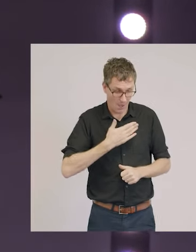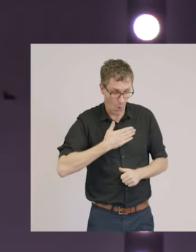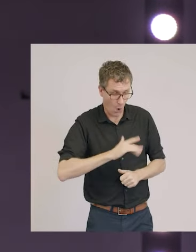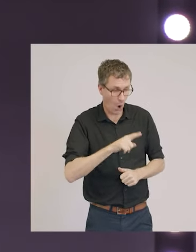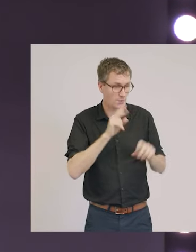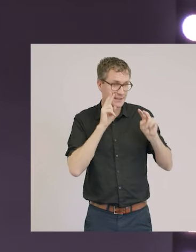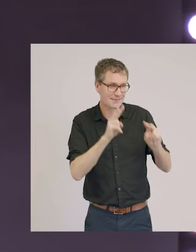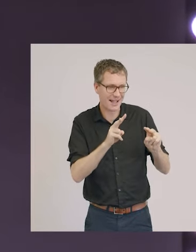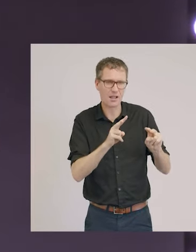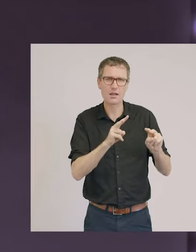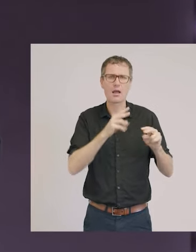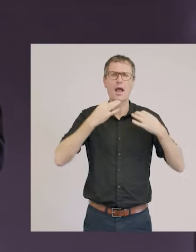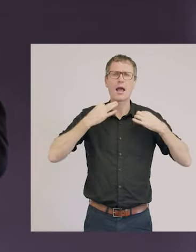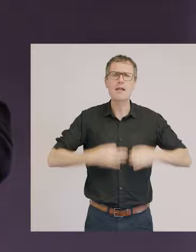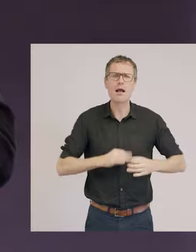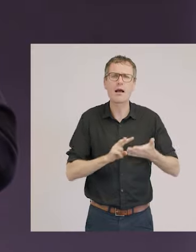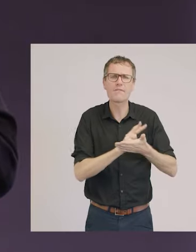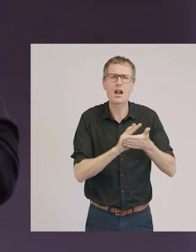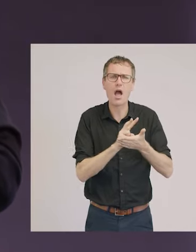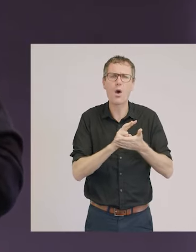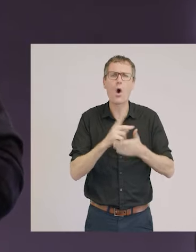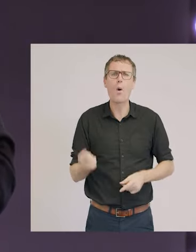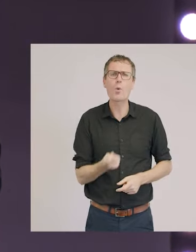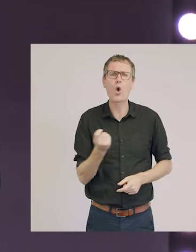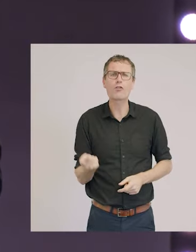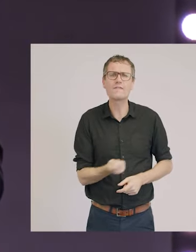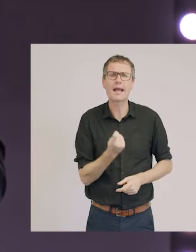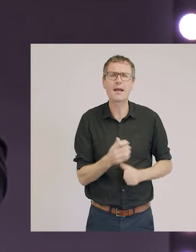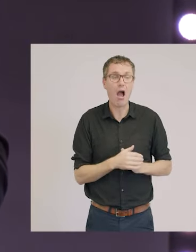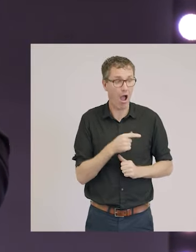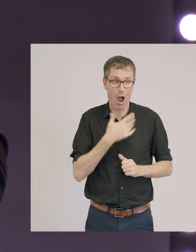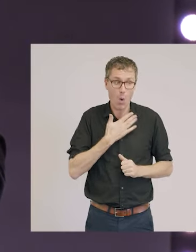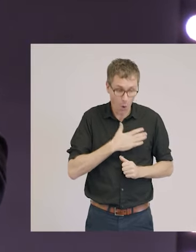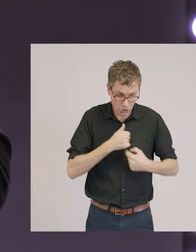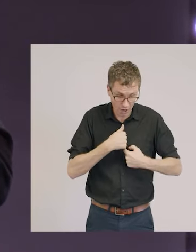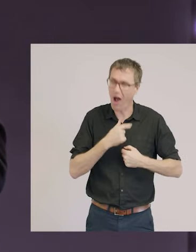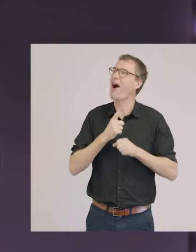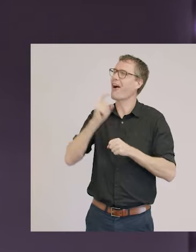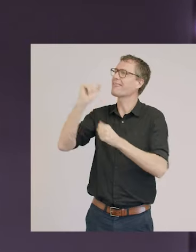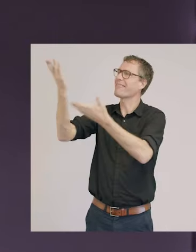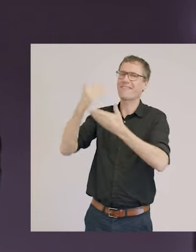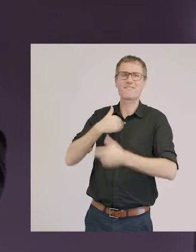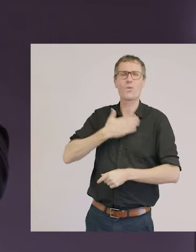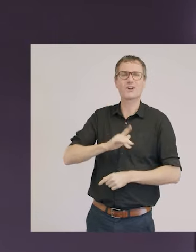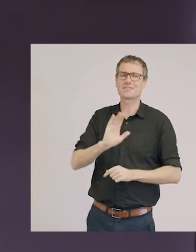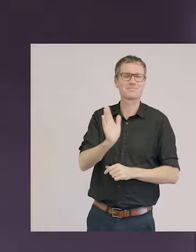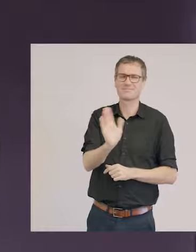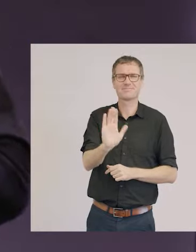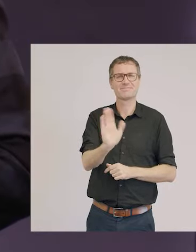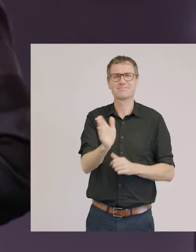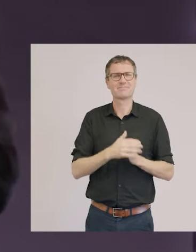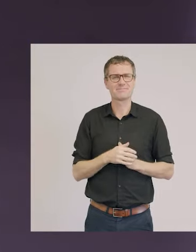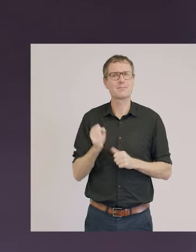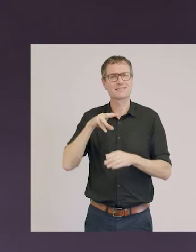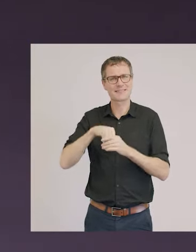is a verse taken out of context. You may think, oh, my desire is to look at pornography. God wants me to have the desires of my heart. No, no, no. You've got to read